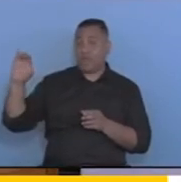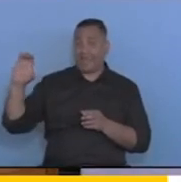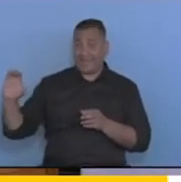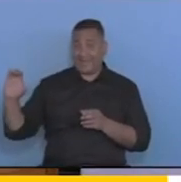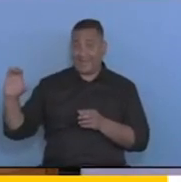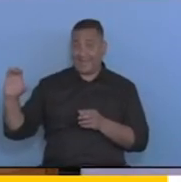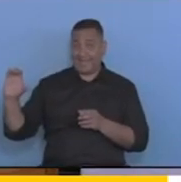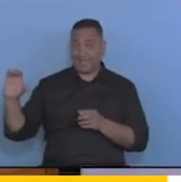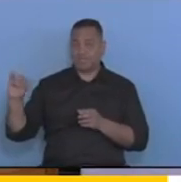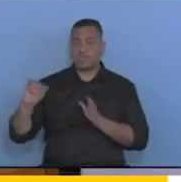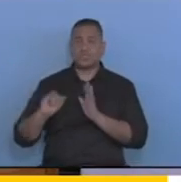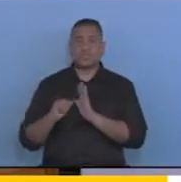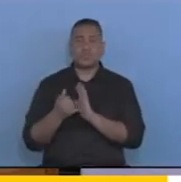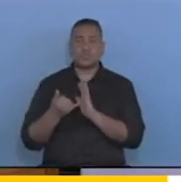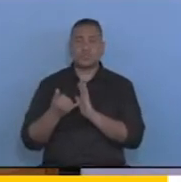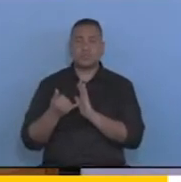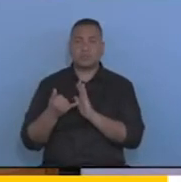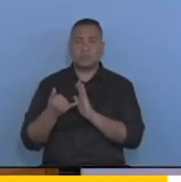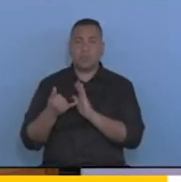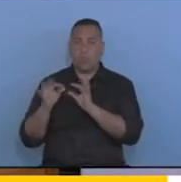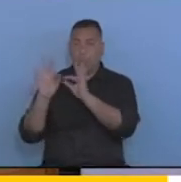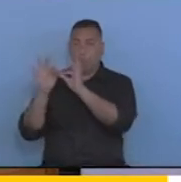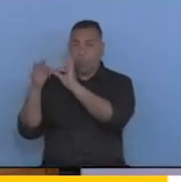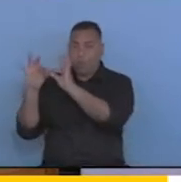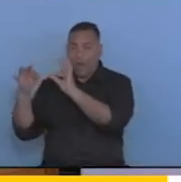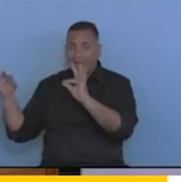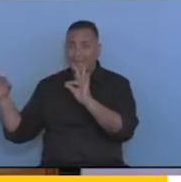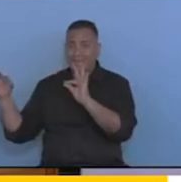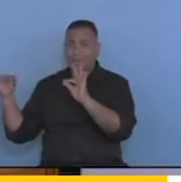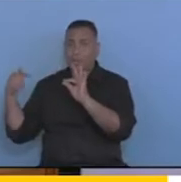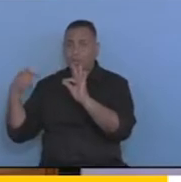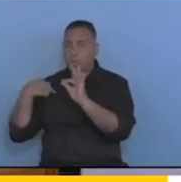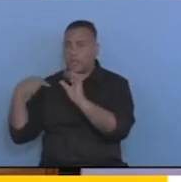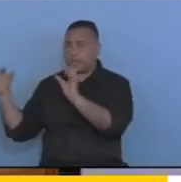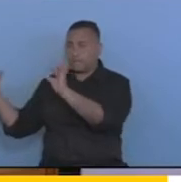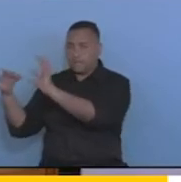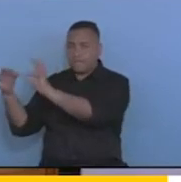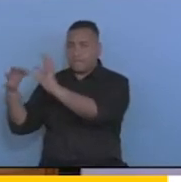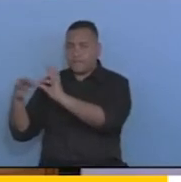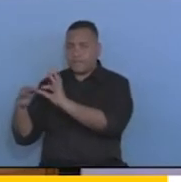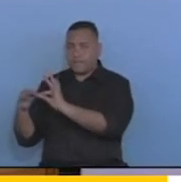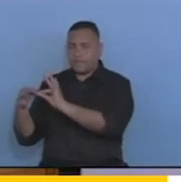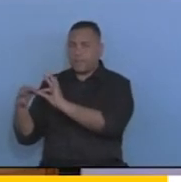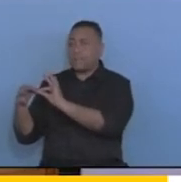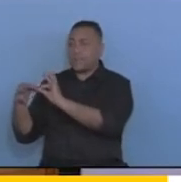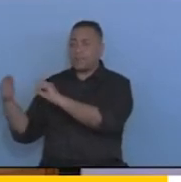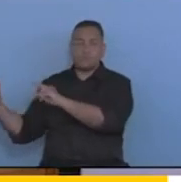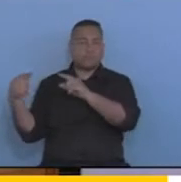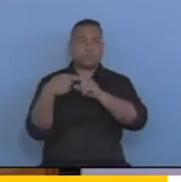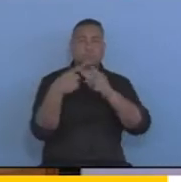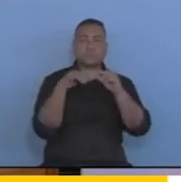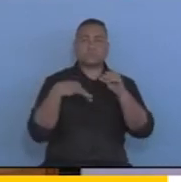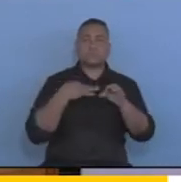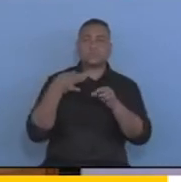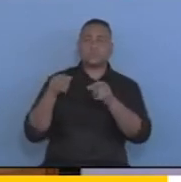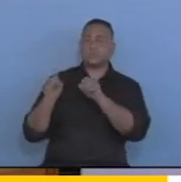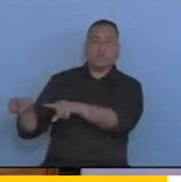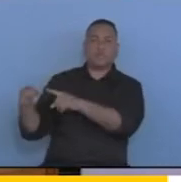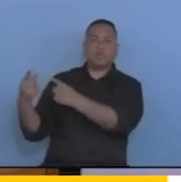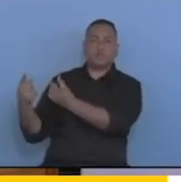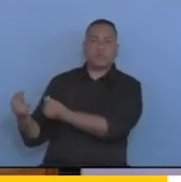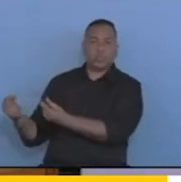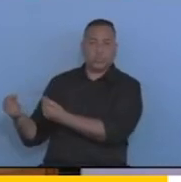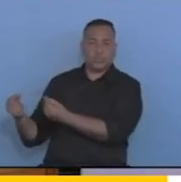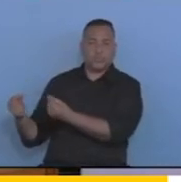together, controlling electronics to perform a specific task. For example, here in phase 3